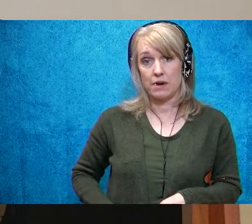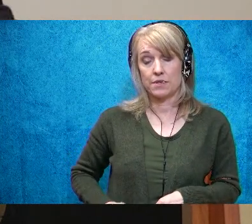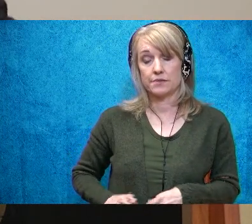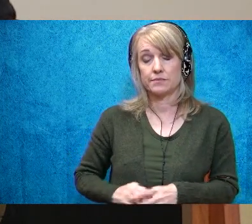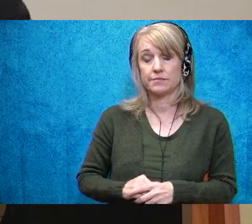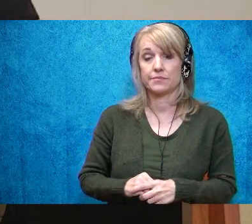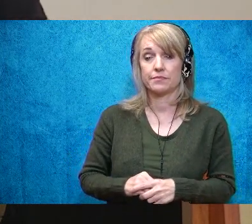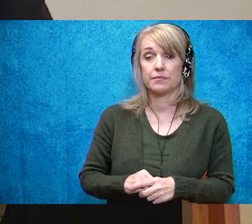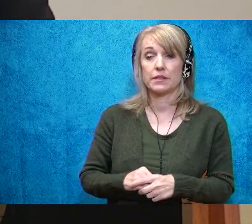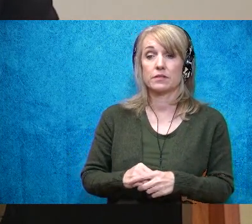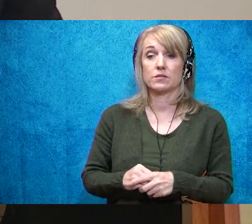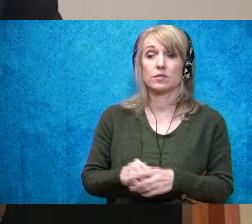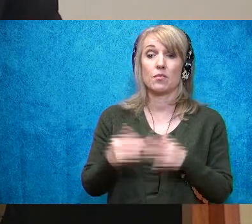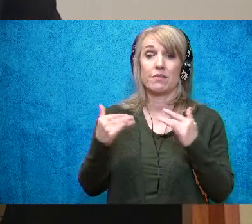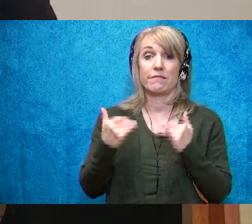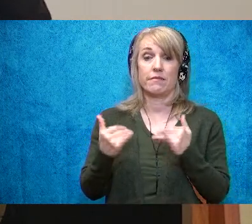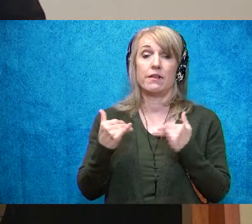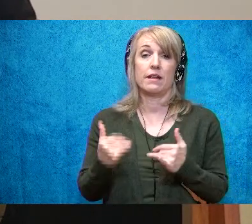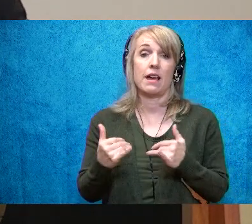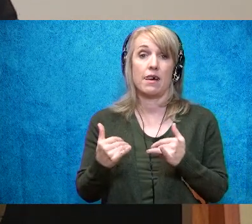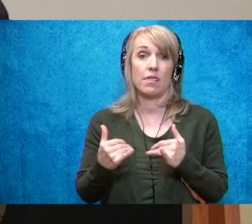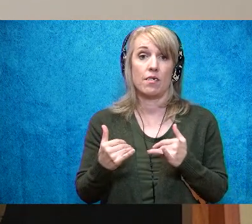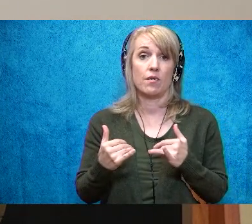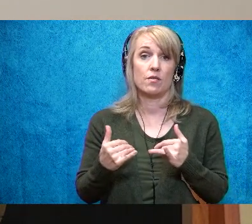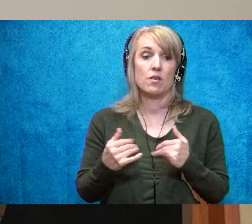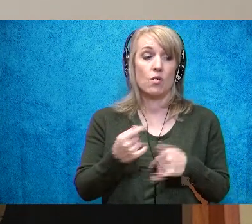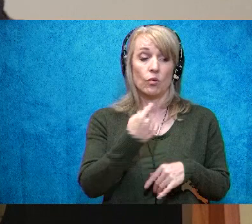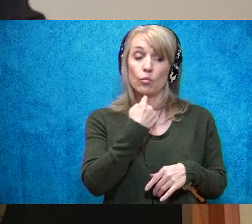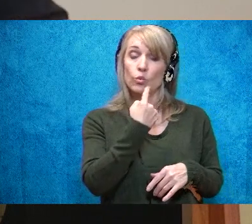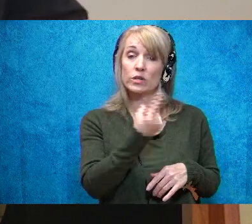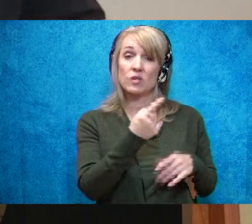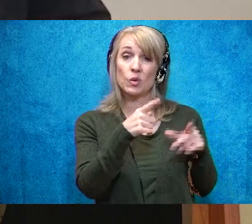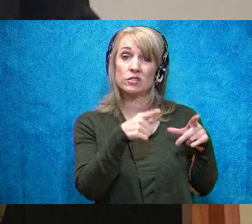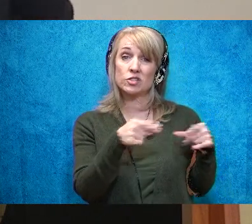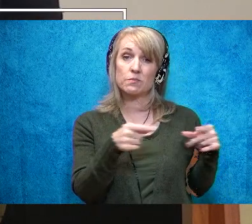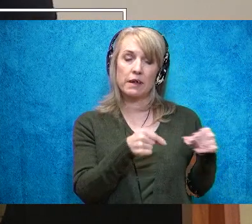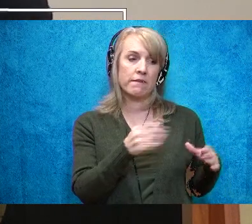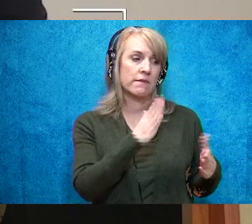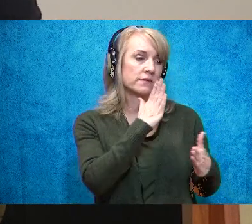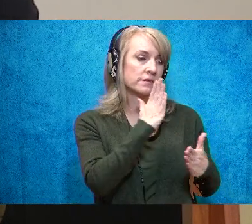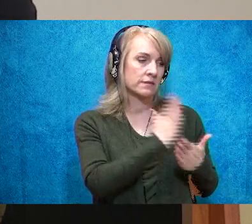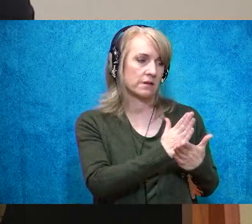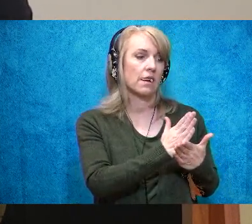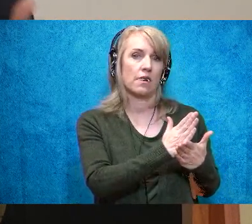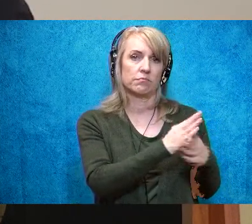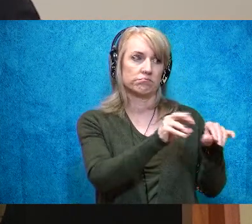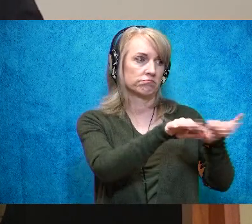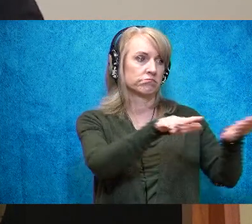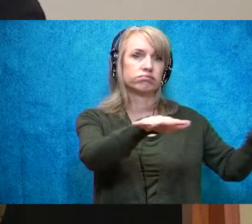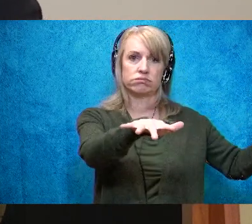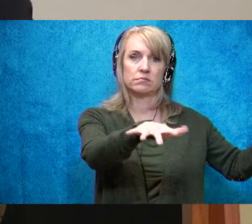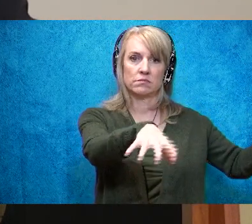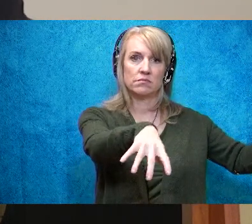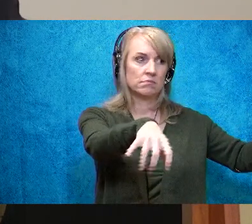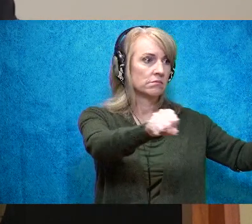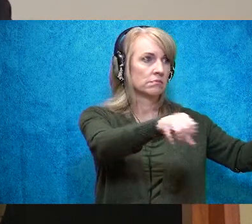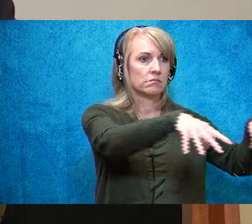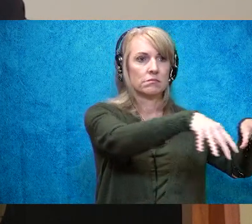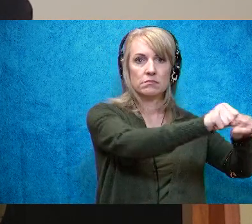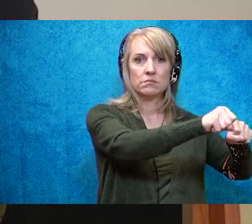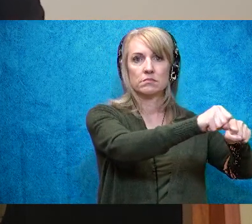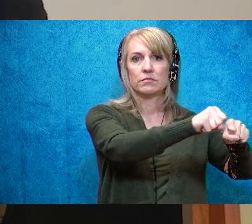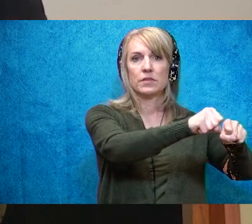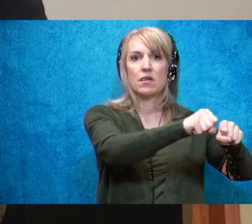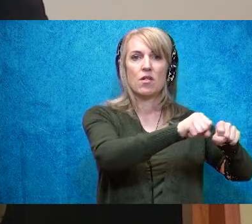is where we hit Pearl Harbor. We told Japan to stop expanding because they're taking over the Philippines. They're threatening